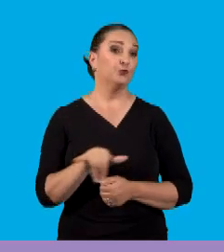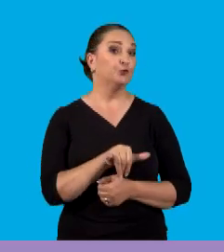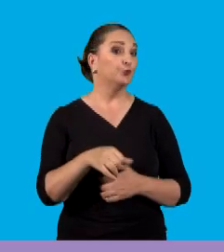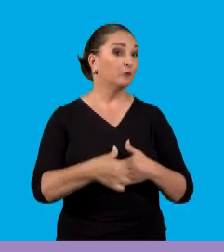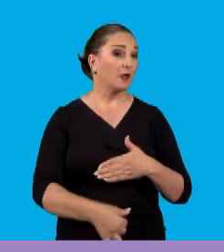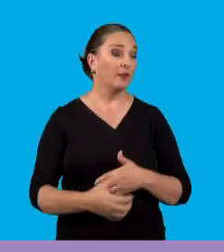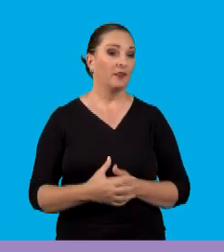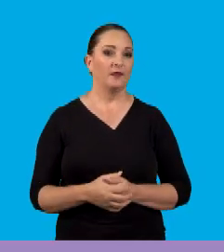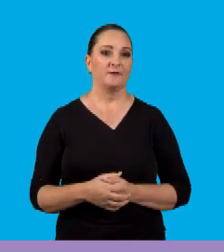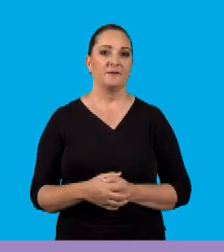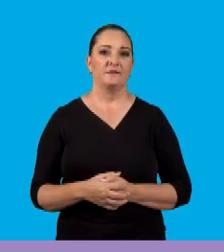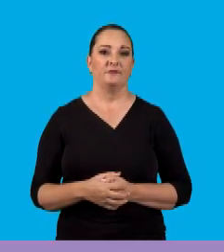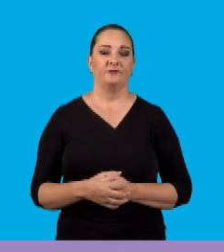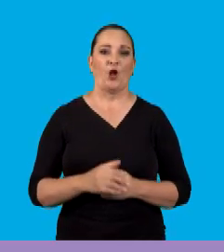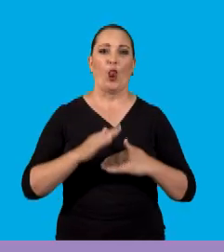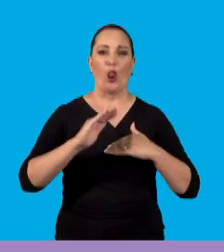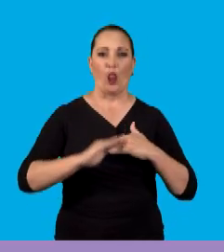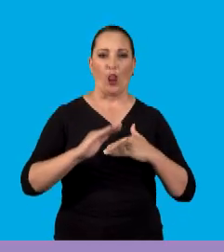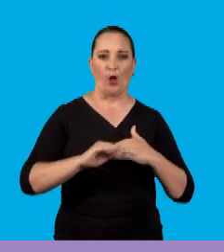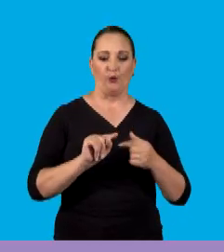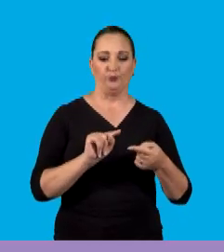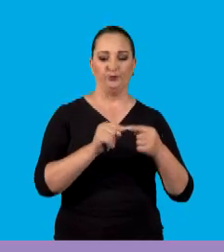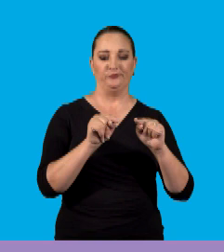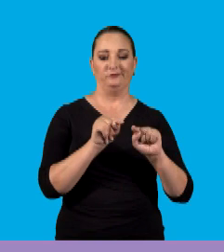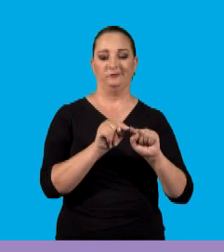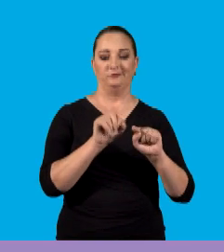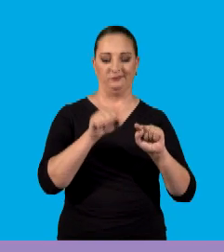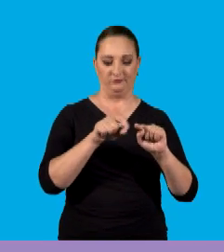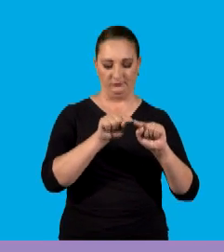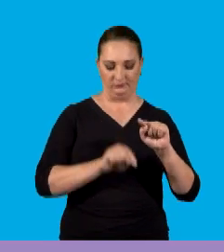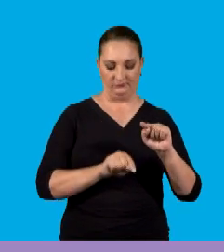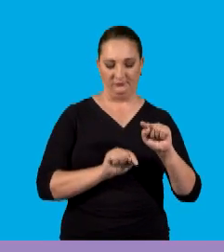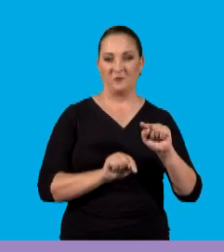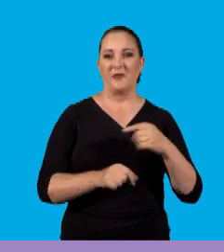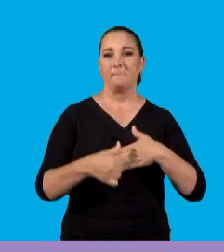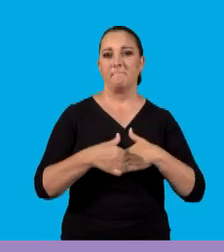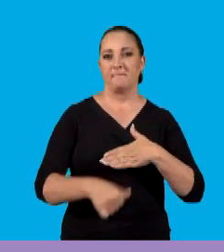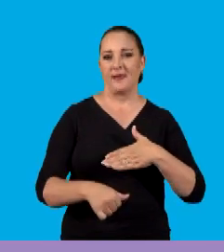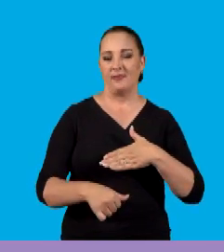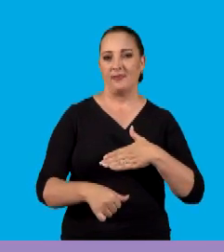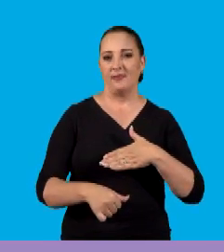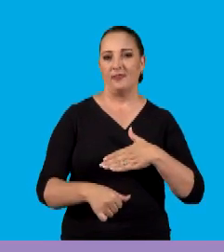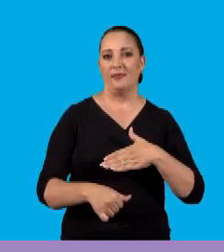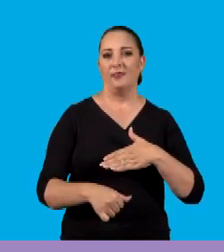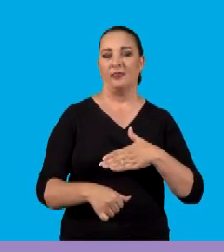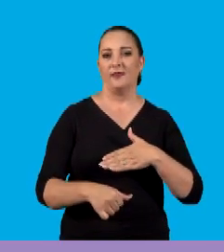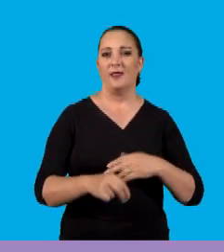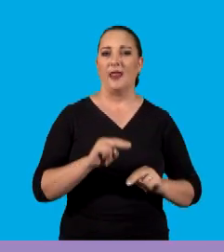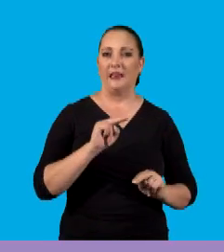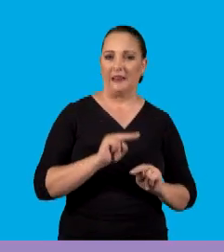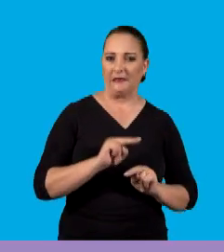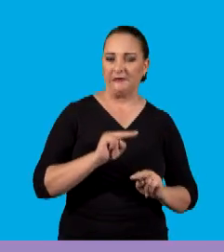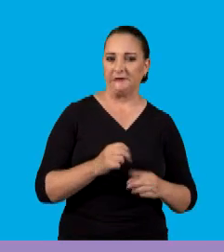that? Yes, of course, the lowest point is that one there, and the month that sold the least number